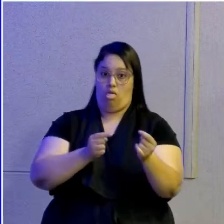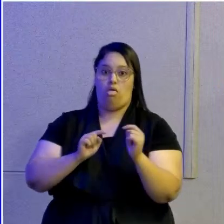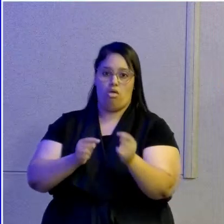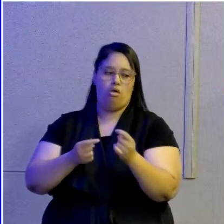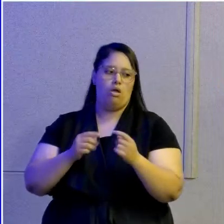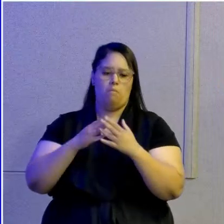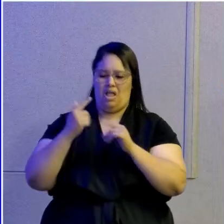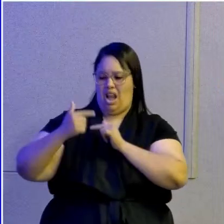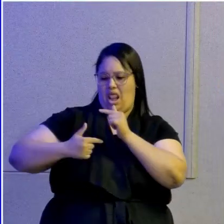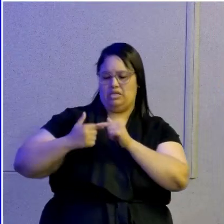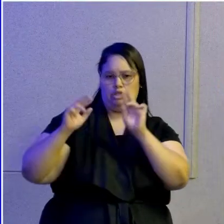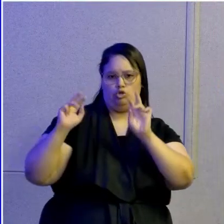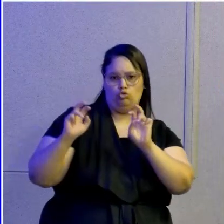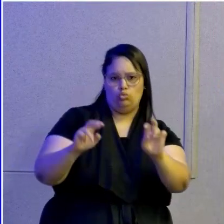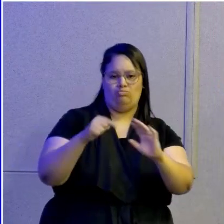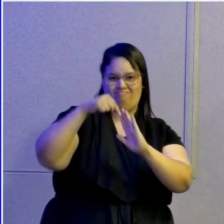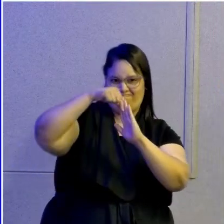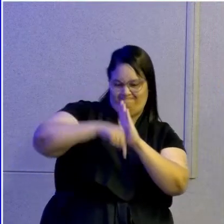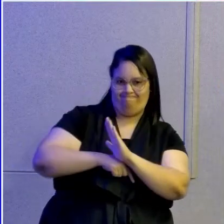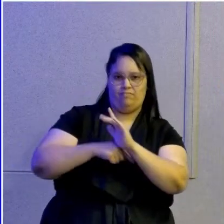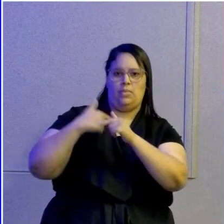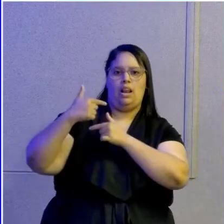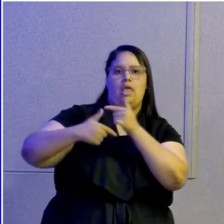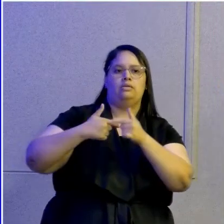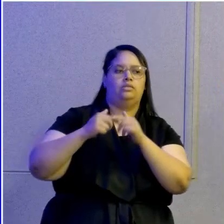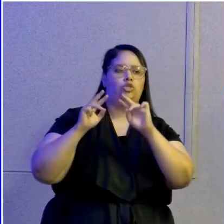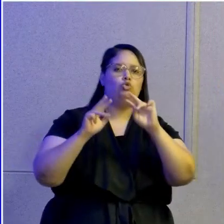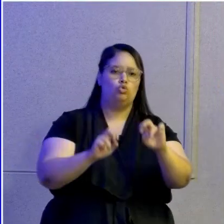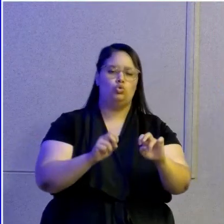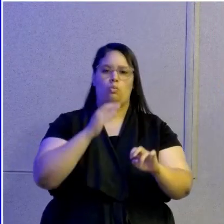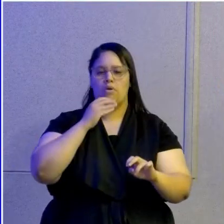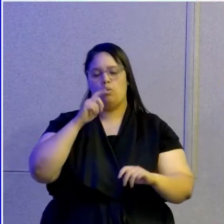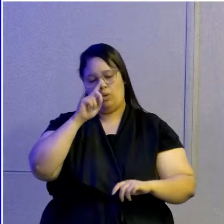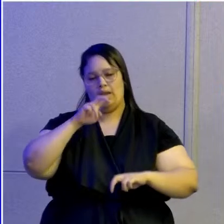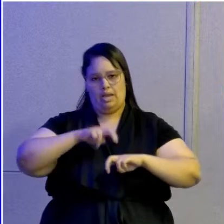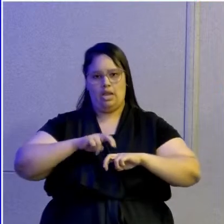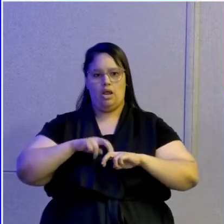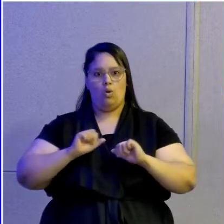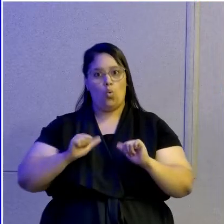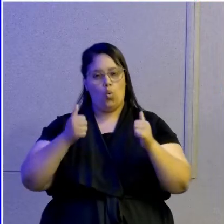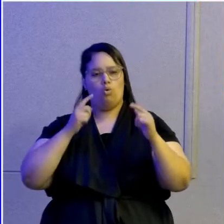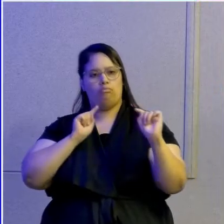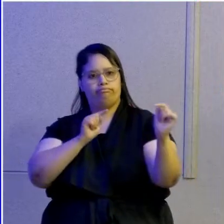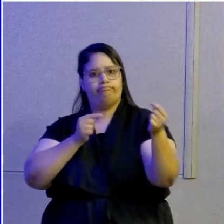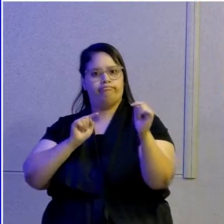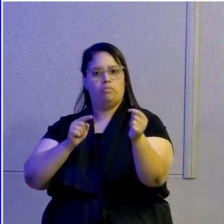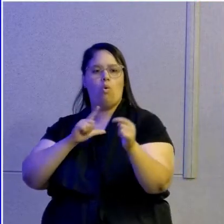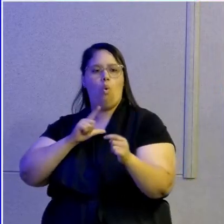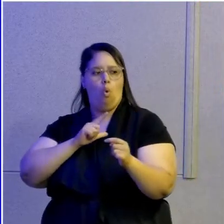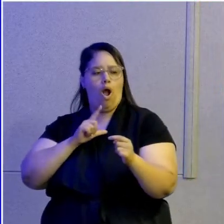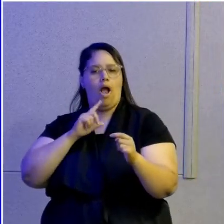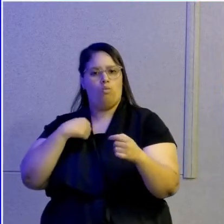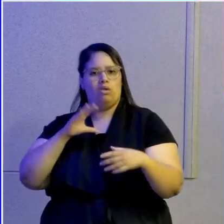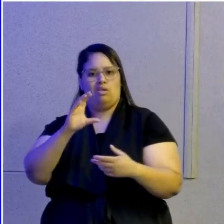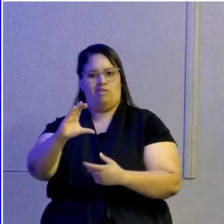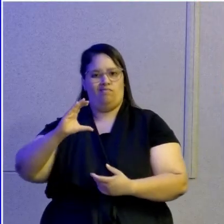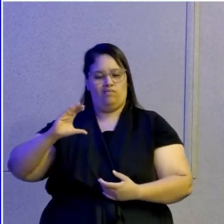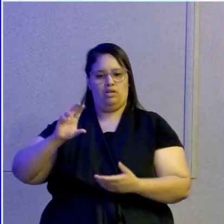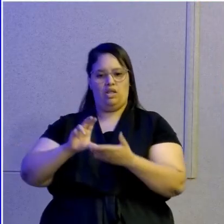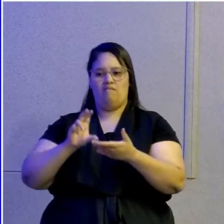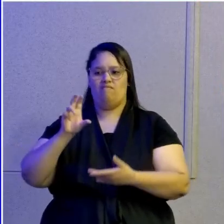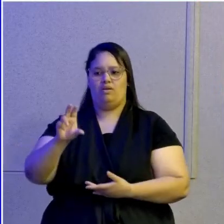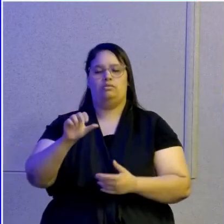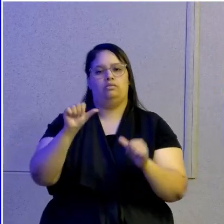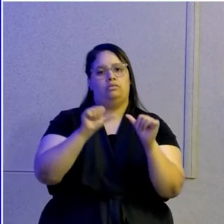got legacy issues, very deep legacy issues, and therefore we've got to make a really good argument as to why we want to invest in science